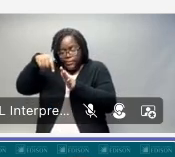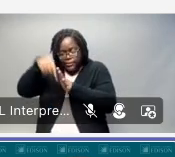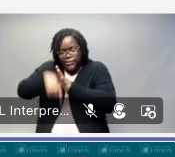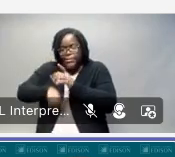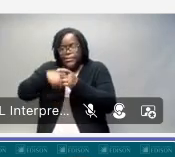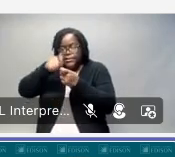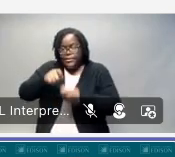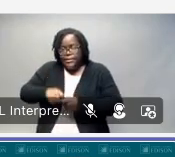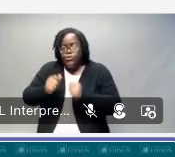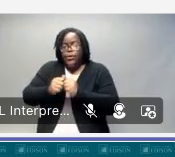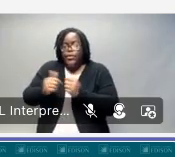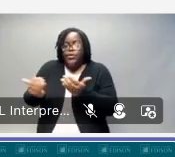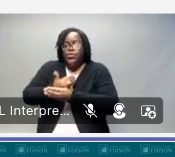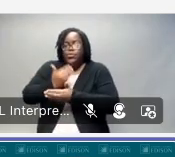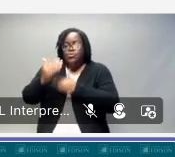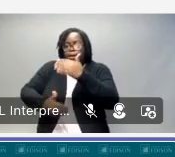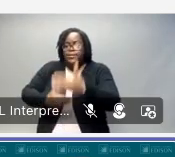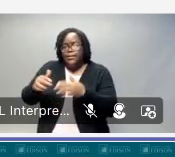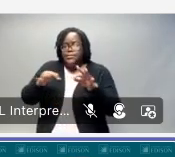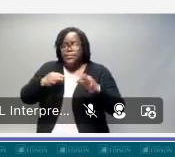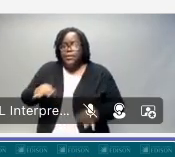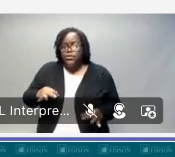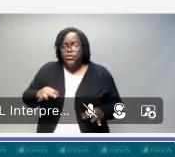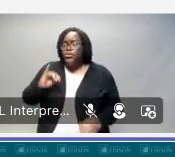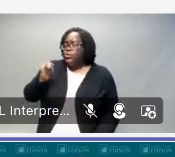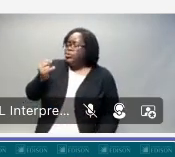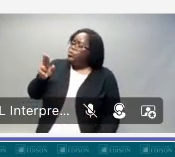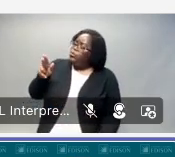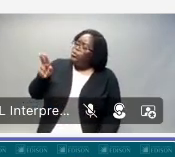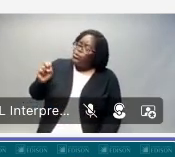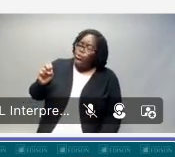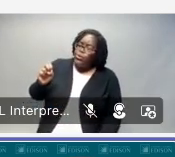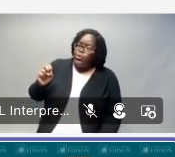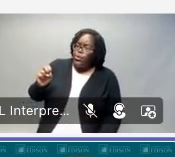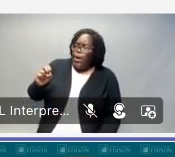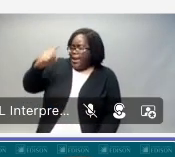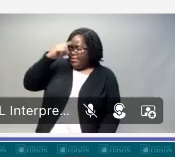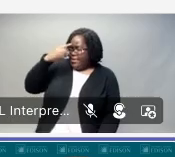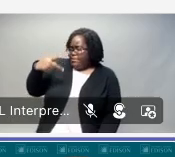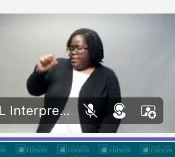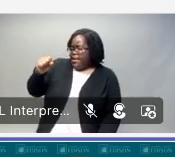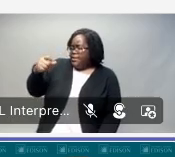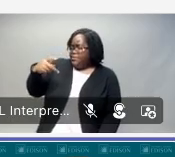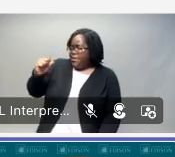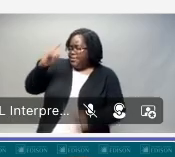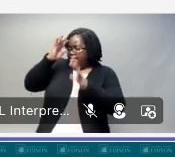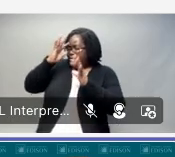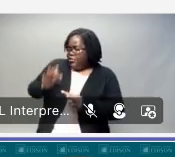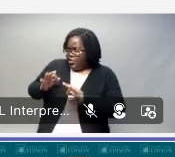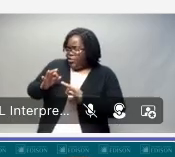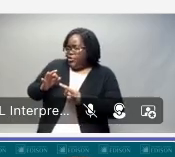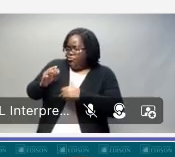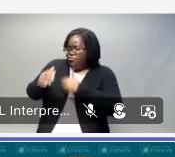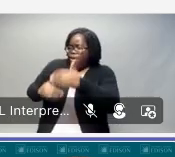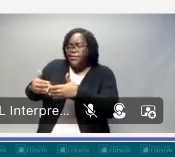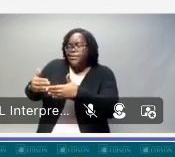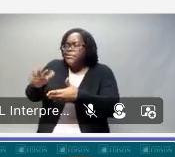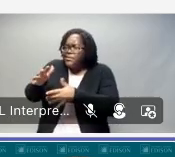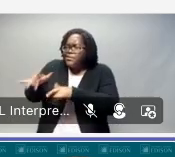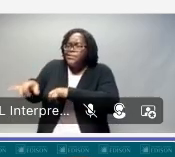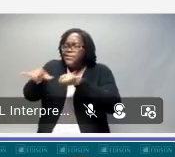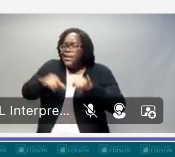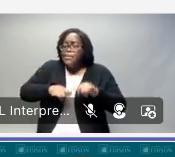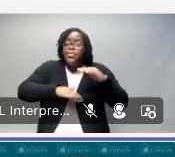decision process. So I'll have Jude answer this. I think the PSPS decision making is relatively the same. The thresholds